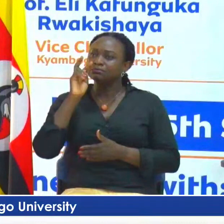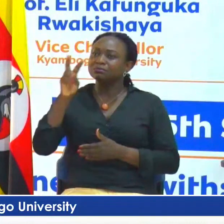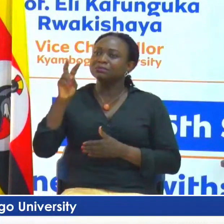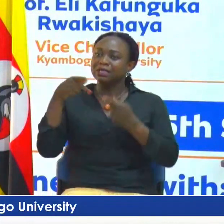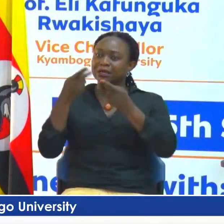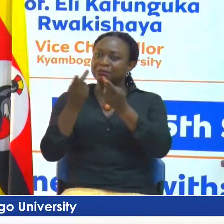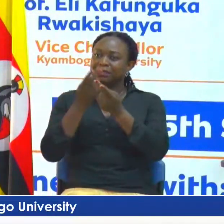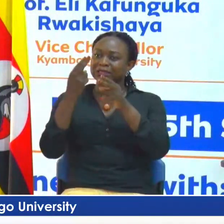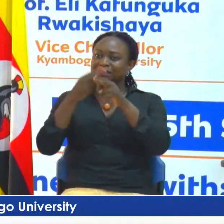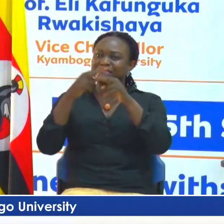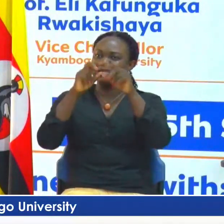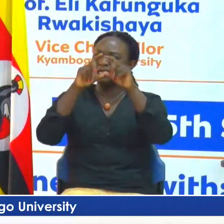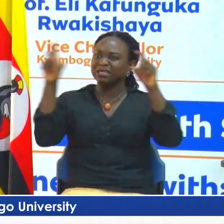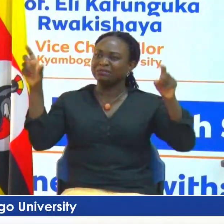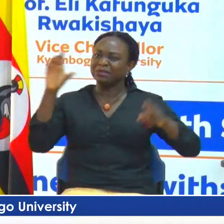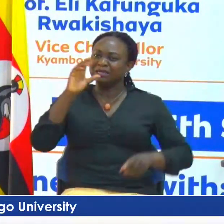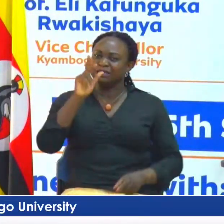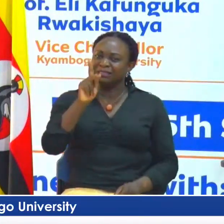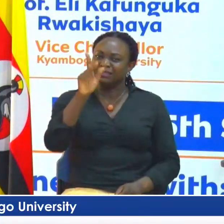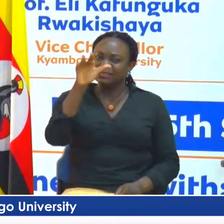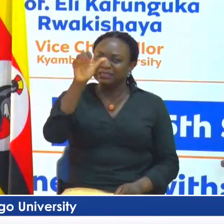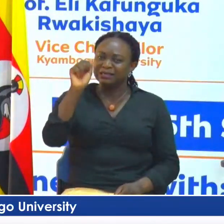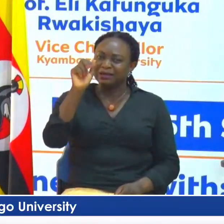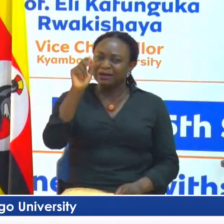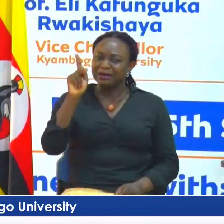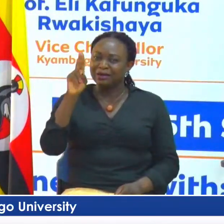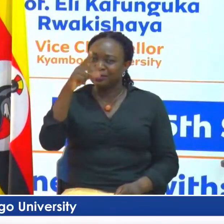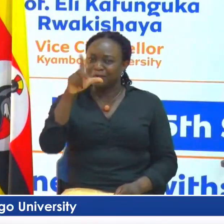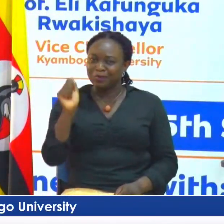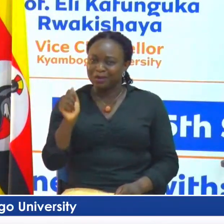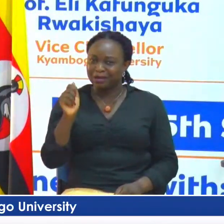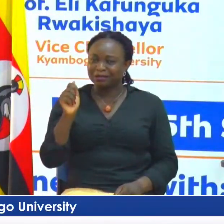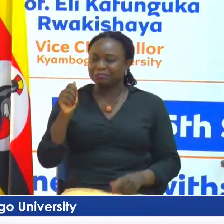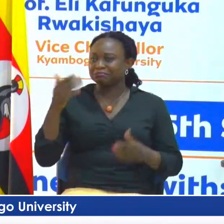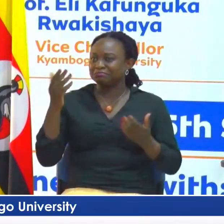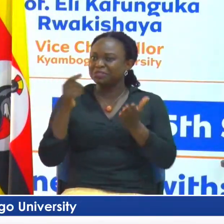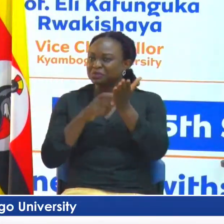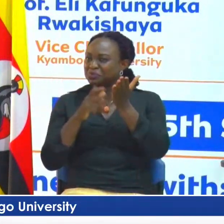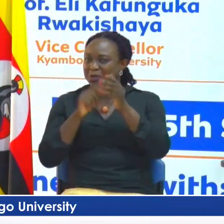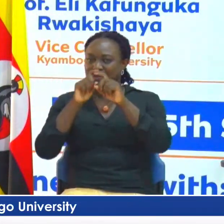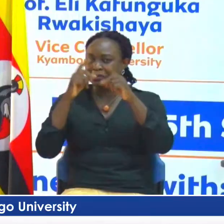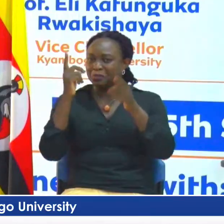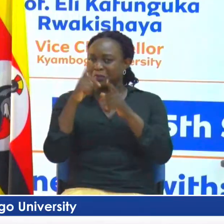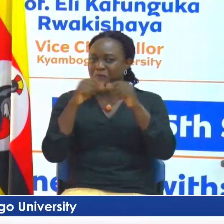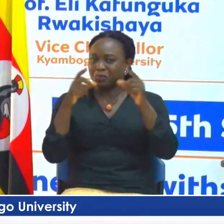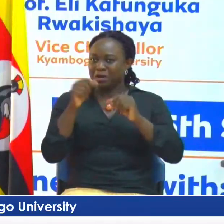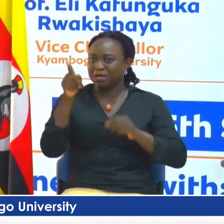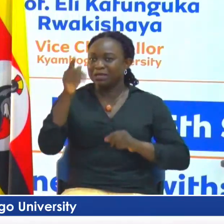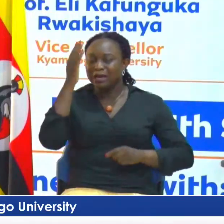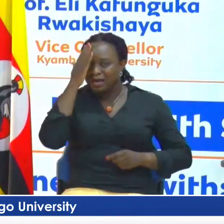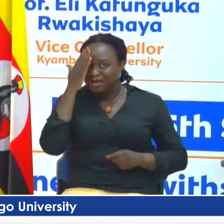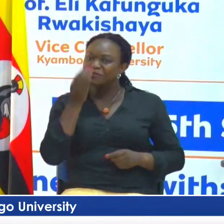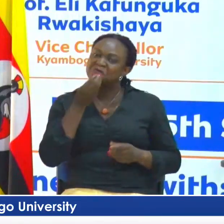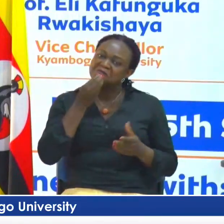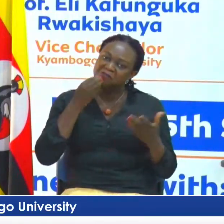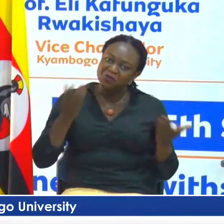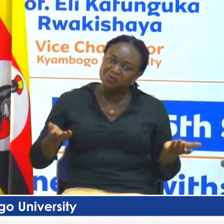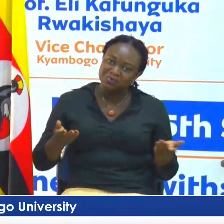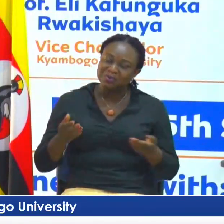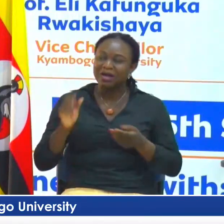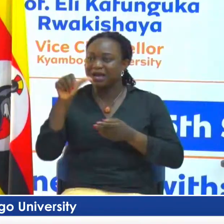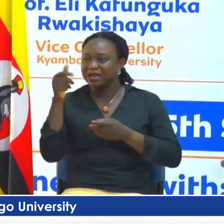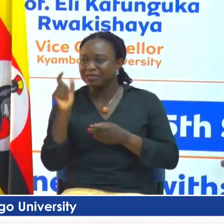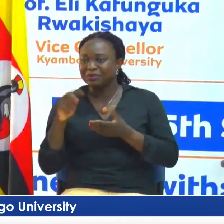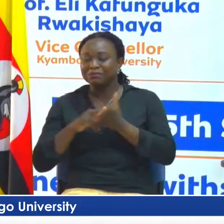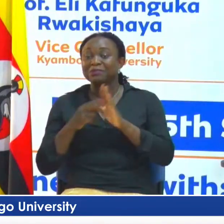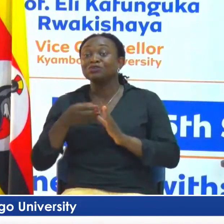had chakula na vinywaji. To me, that is what I knew. I knew that chakula is food, vinywaji is drinks.